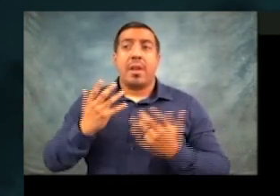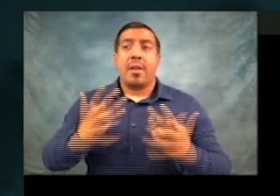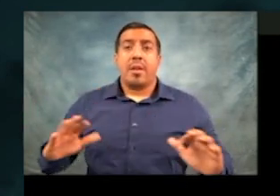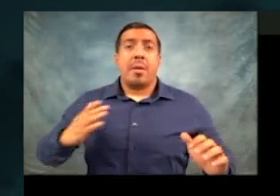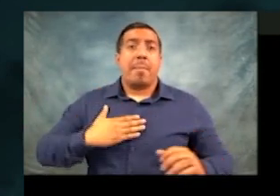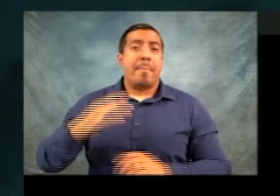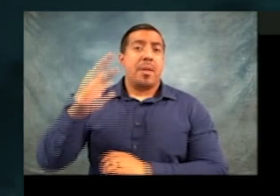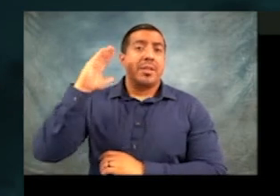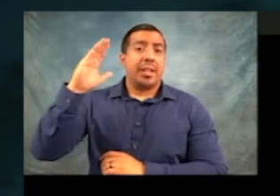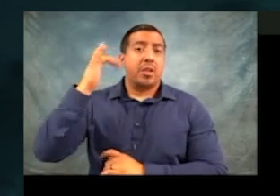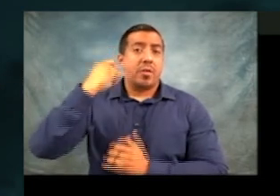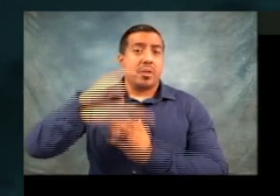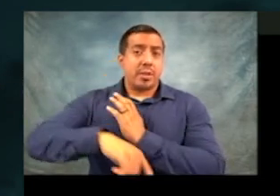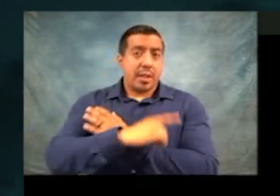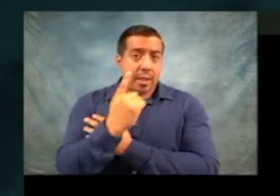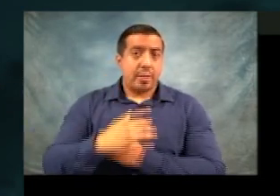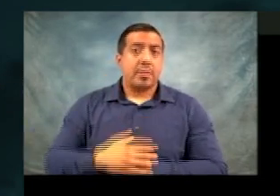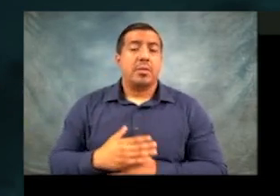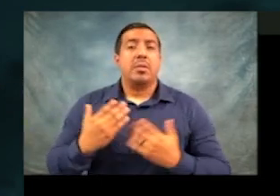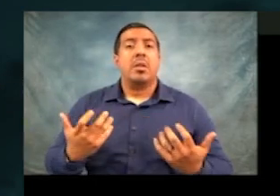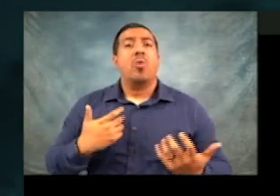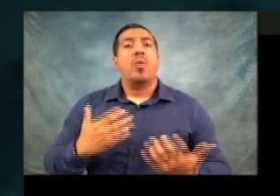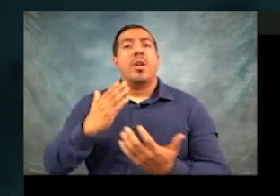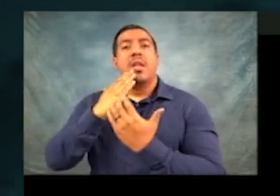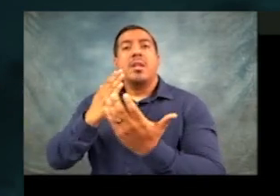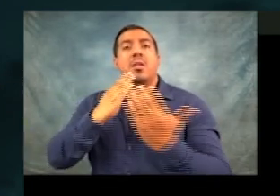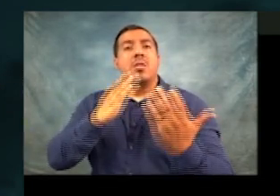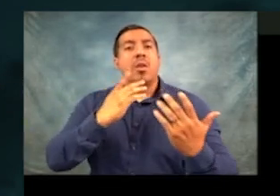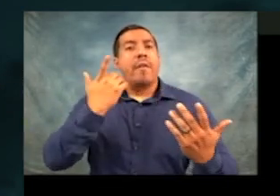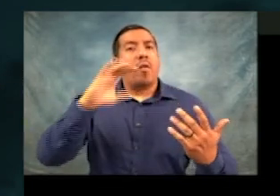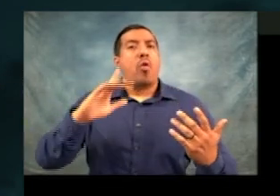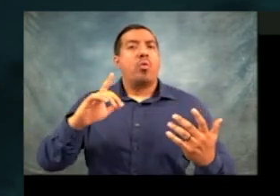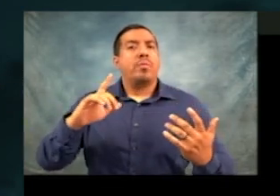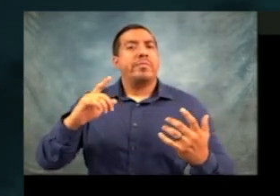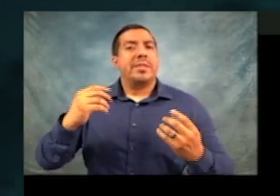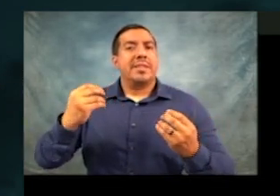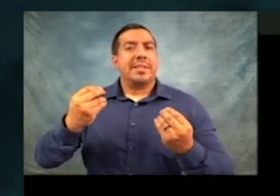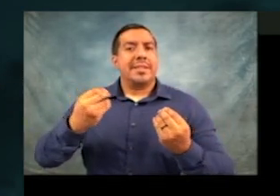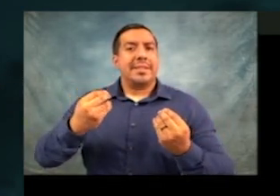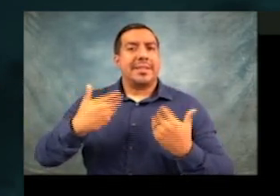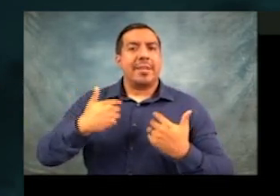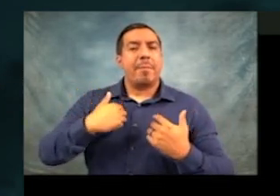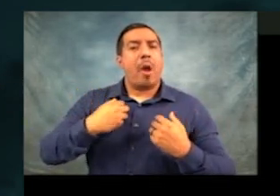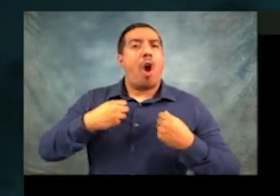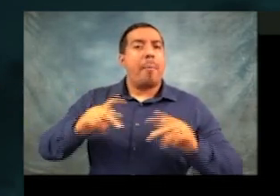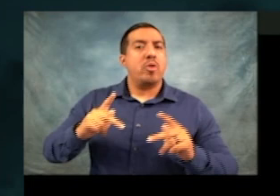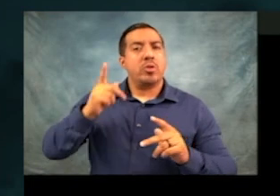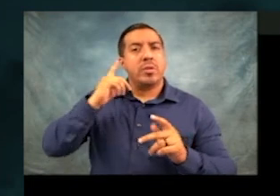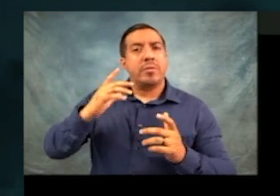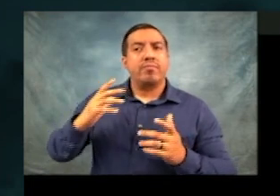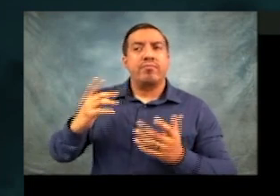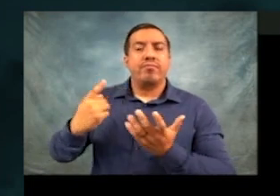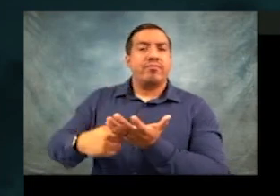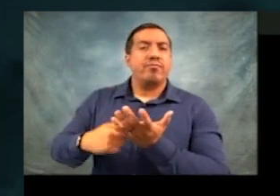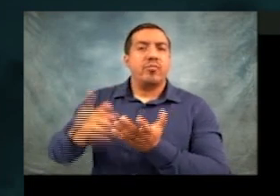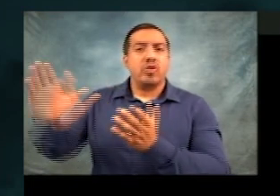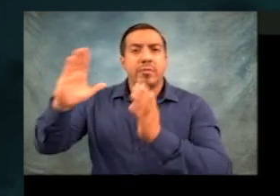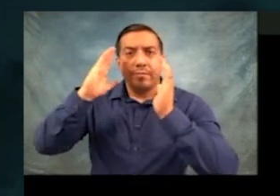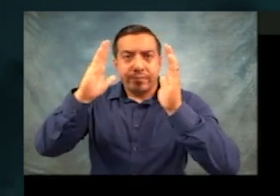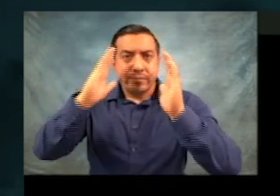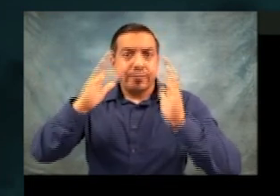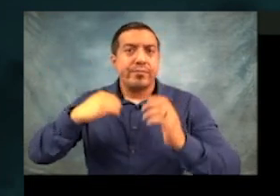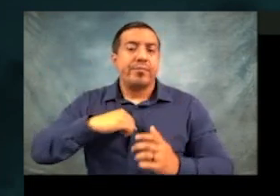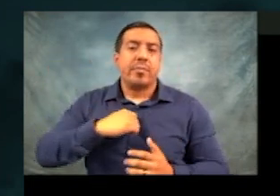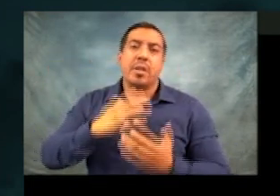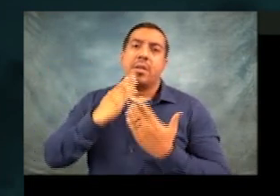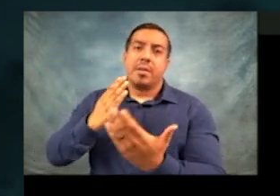my presentation today. I again want to thank you all so much for giving me a portion of your time today, your attention, and